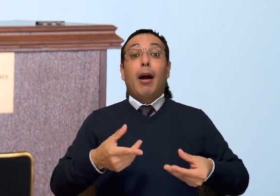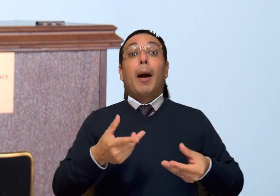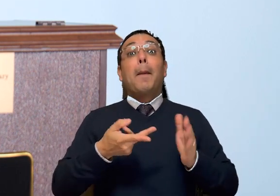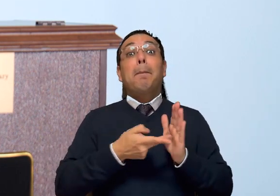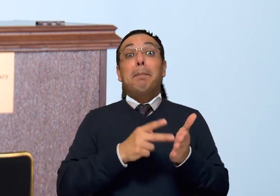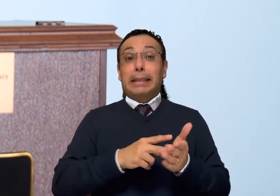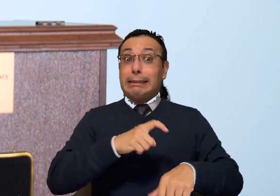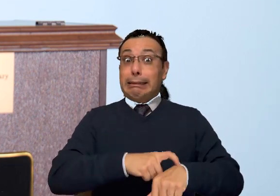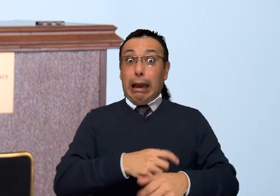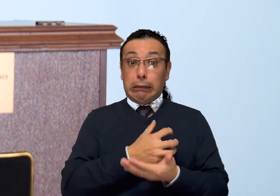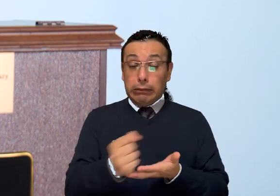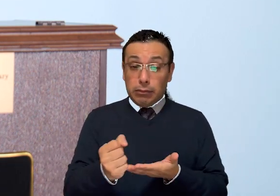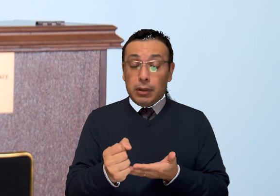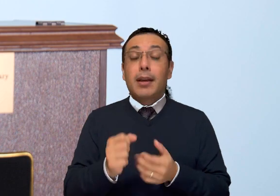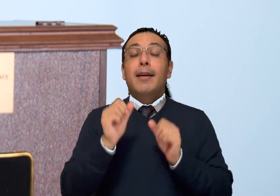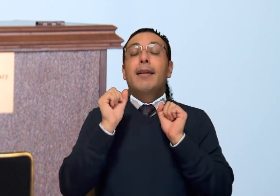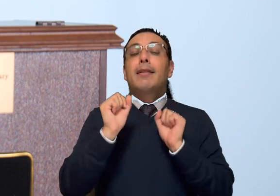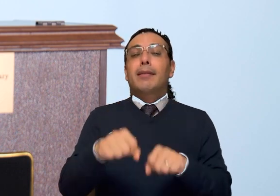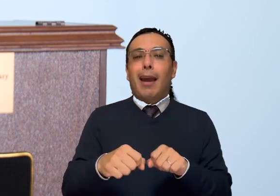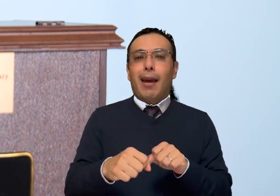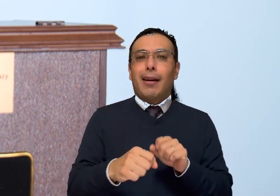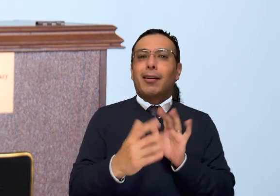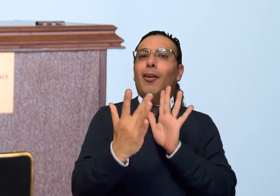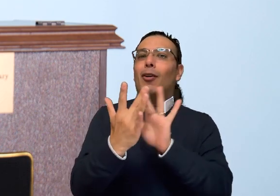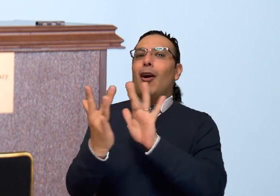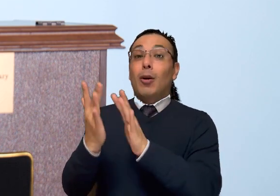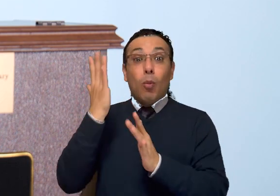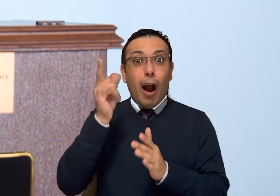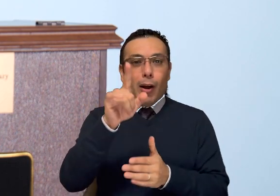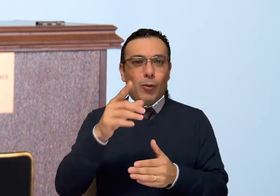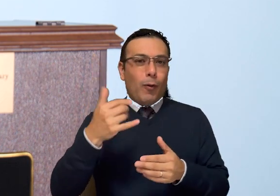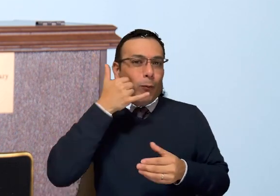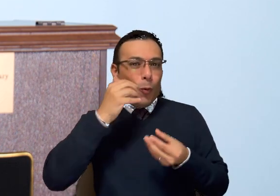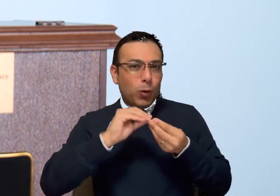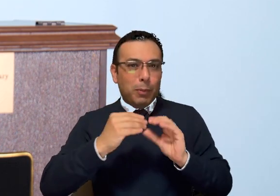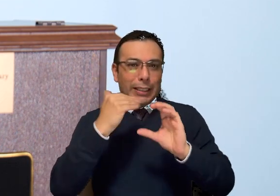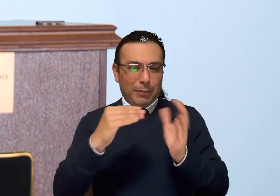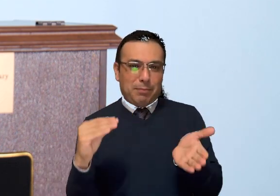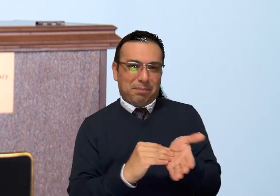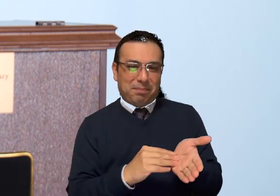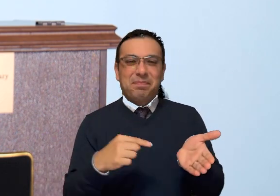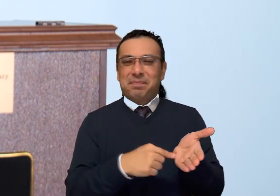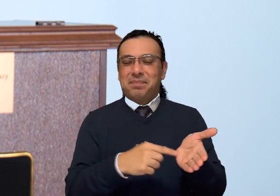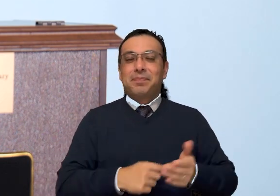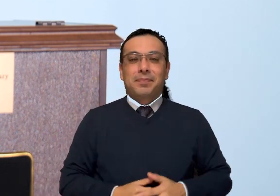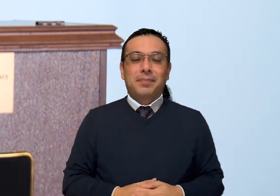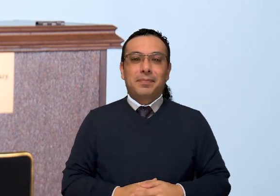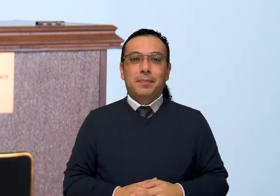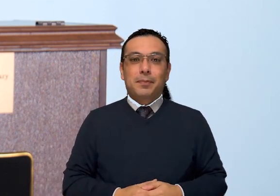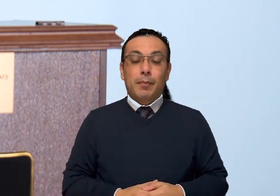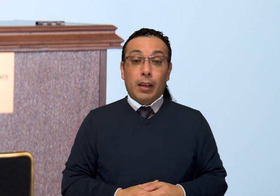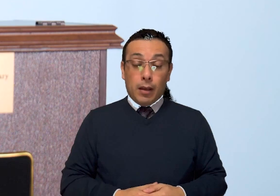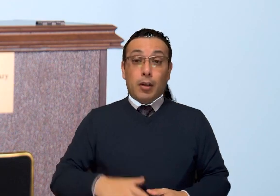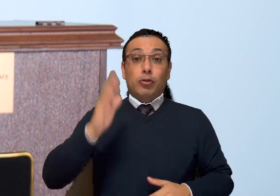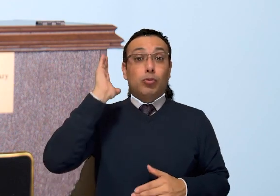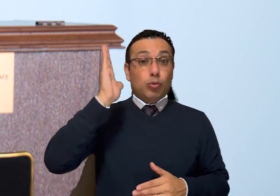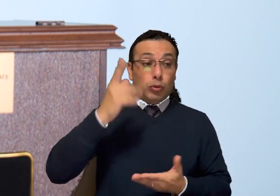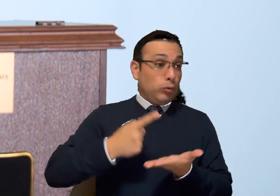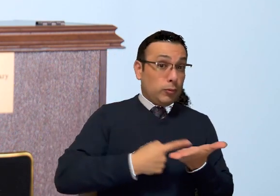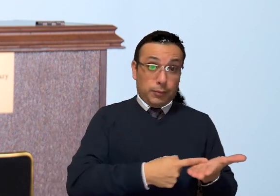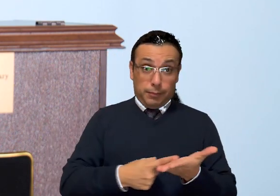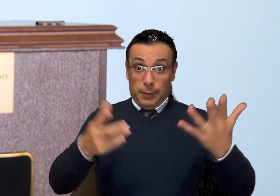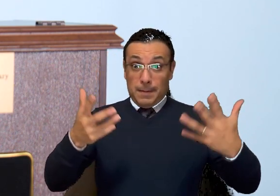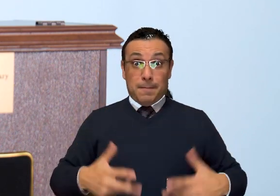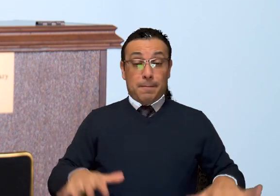to provide the information. And then finally, after the presentation and the discussion, we have a